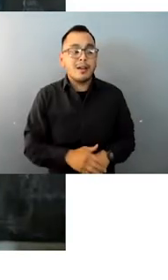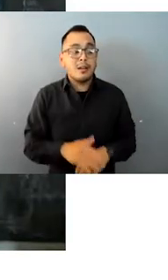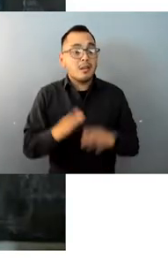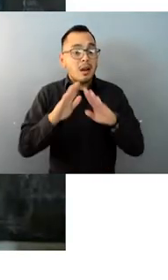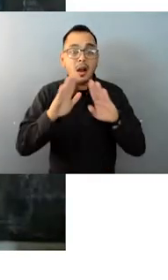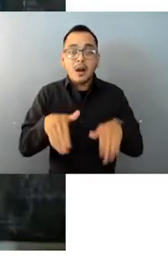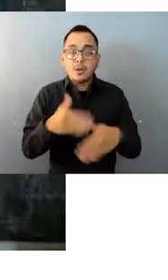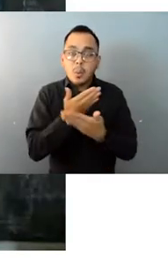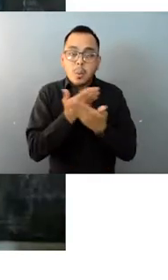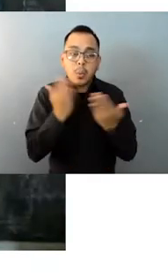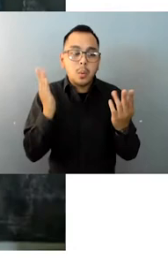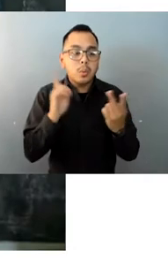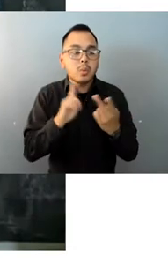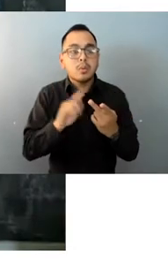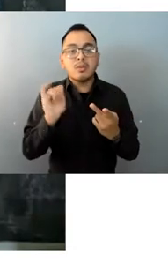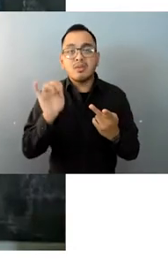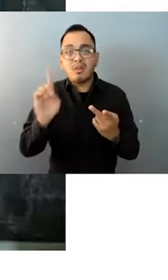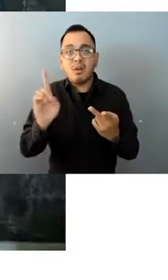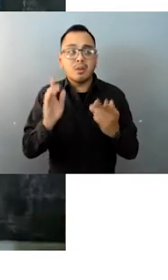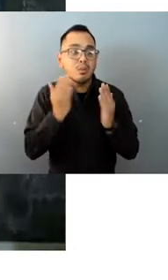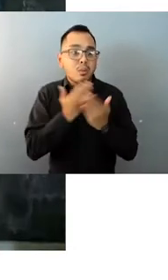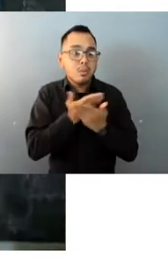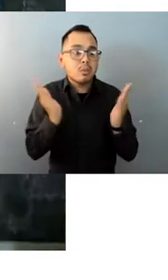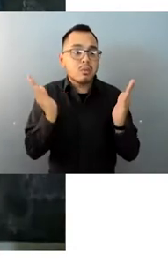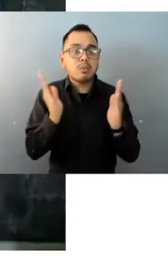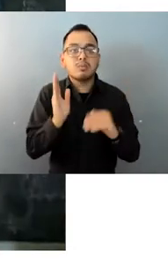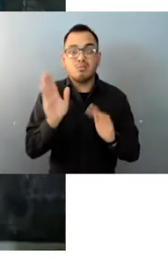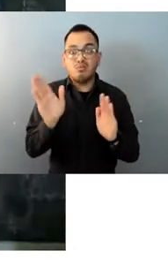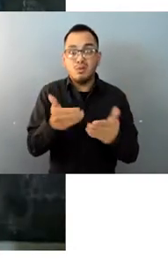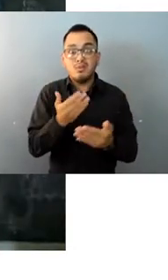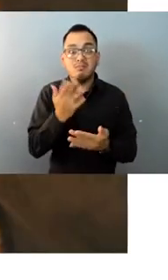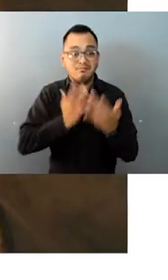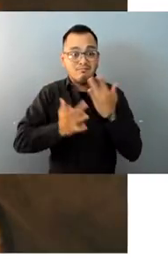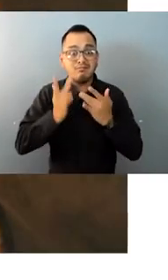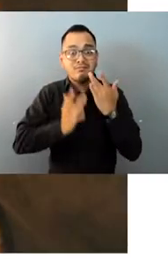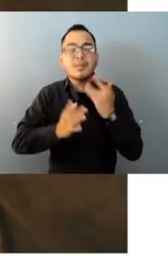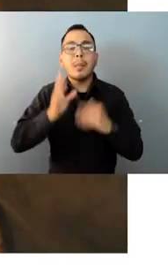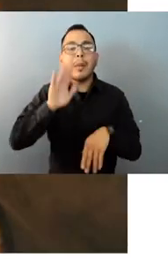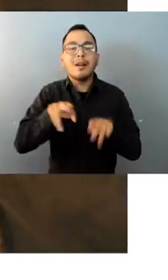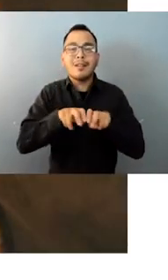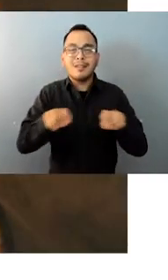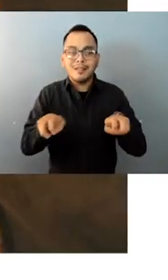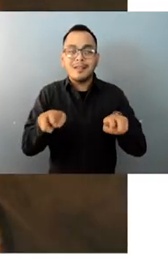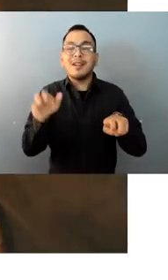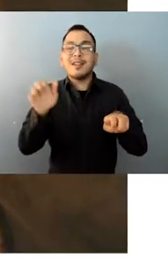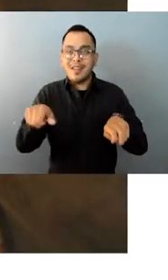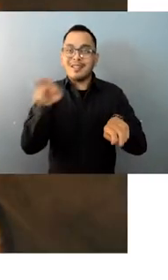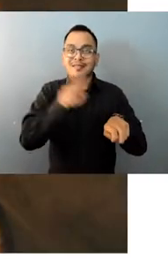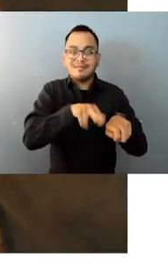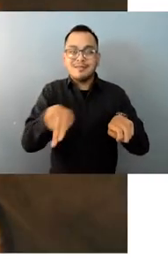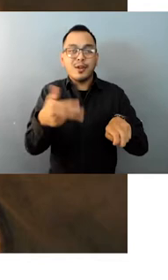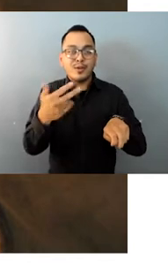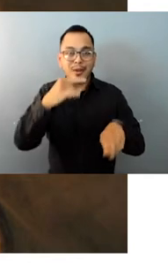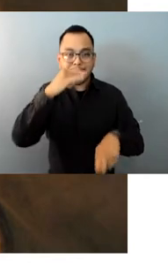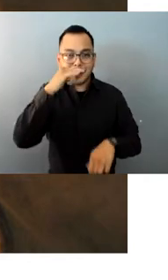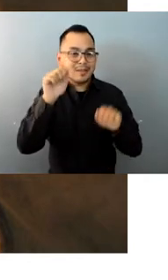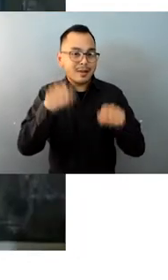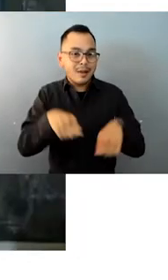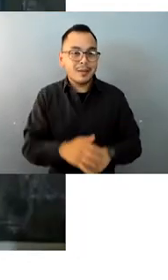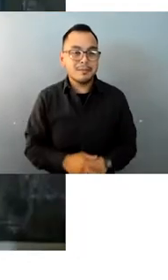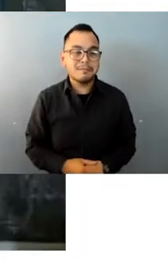had no house or yard or even a room to ourselves, but we knew that a hideaway sofa bed could easily accommodate three